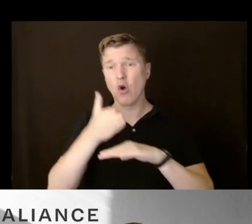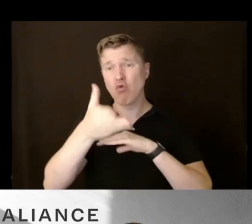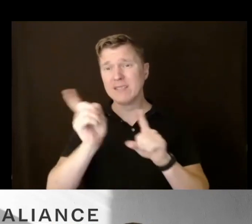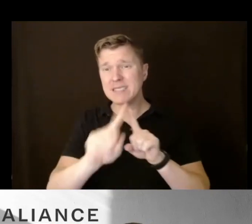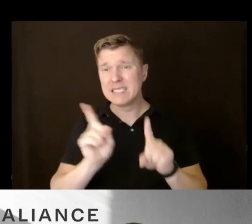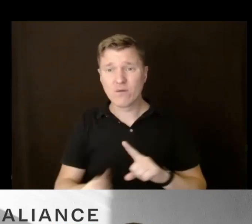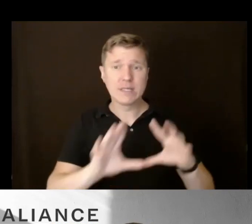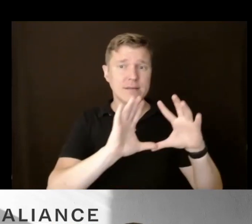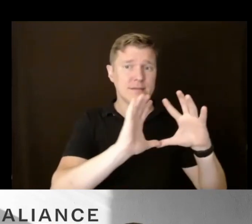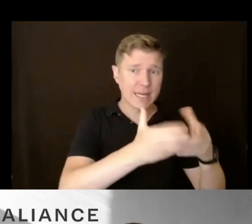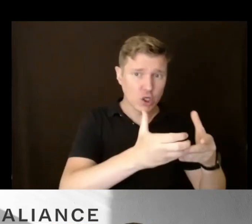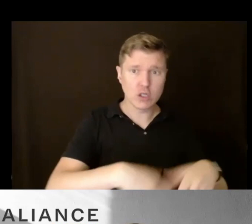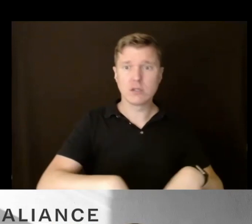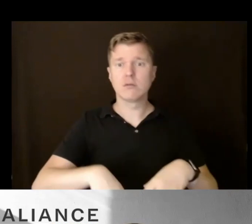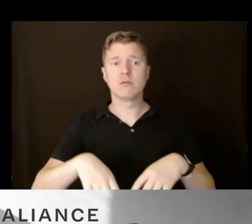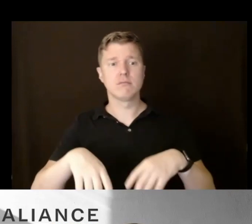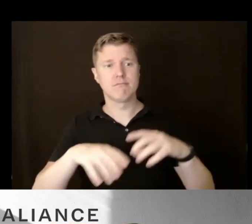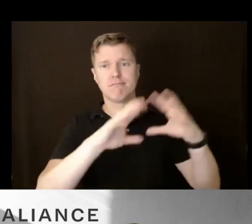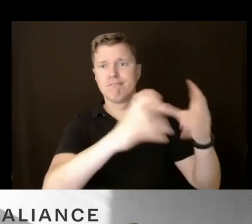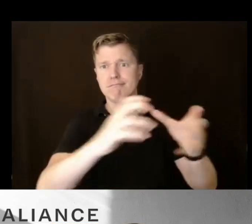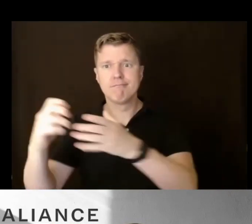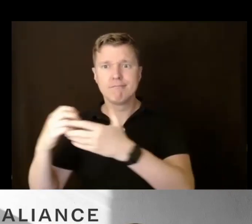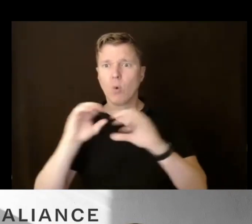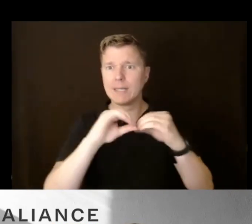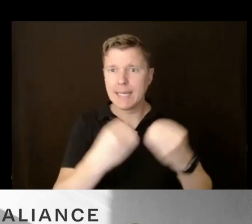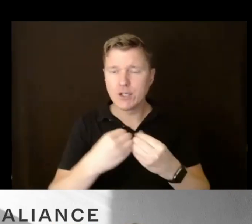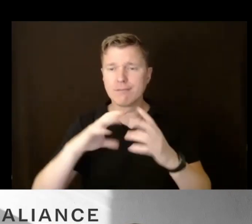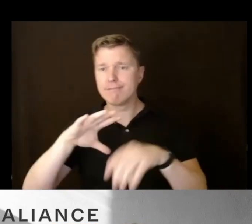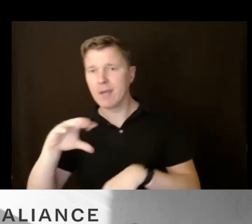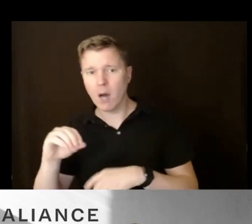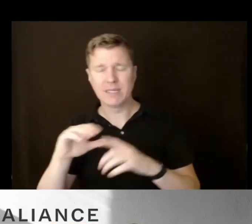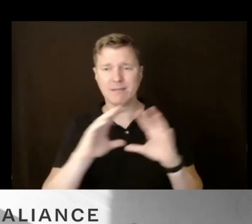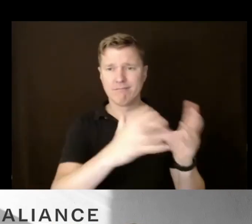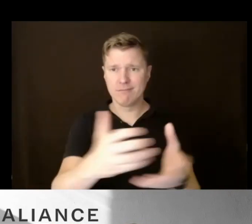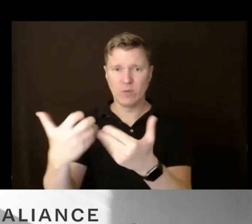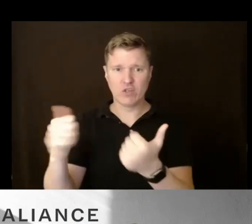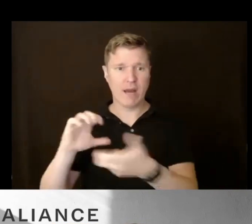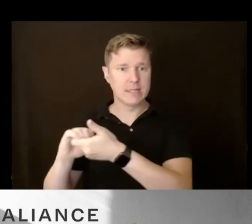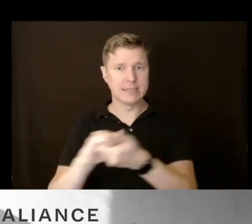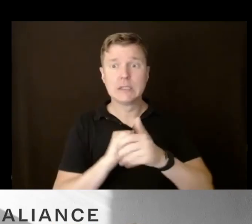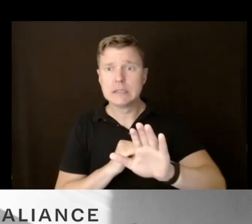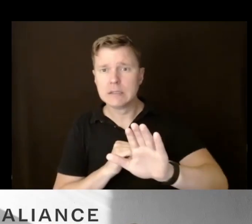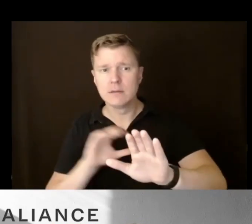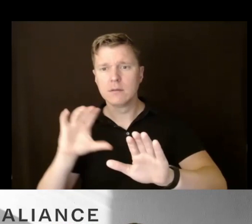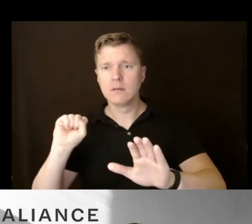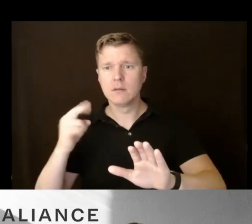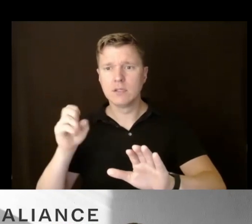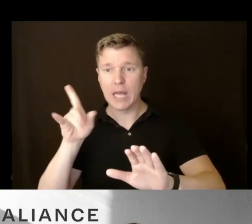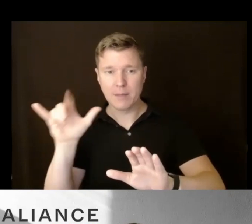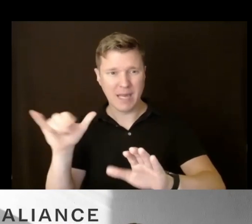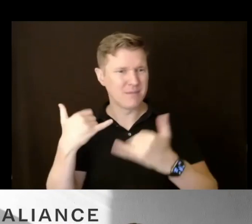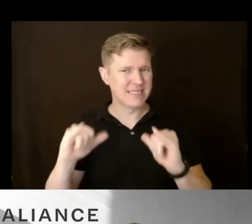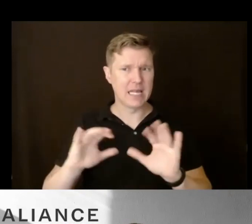industries, and systems. As many as we can. Not yet, Shelby. I'm sorry. I'm still on